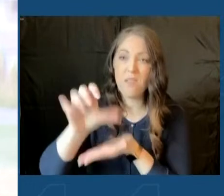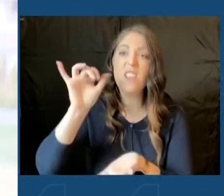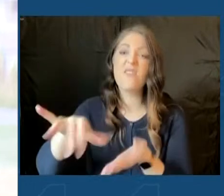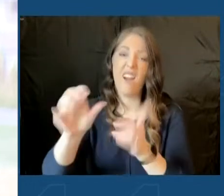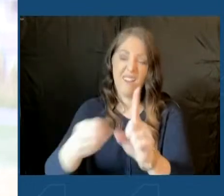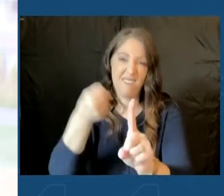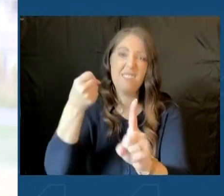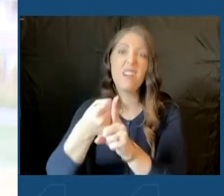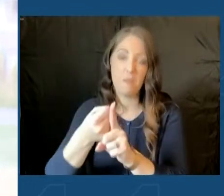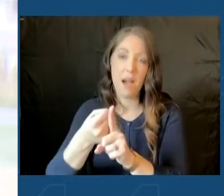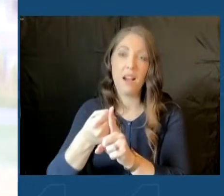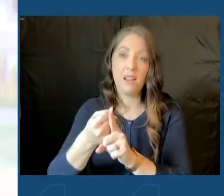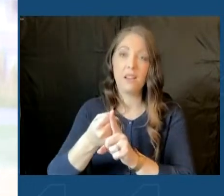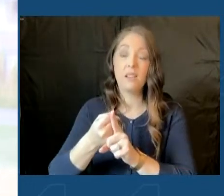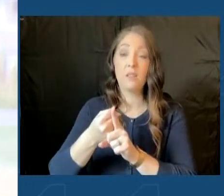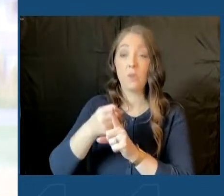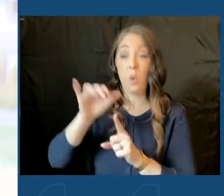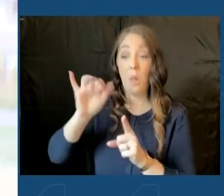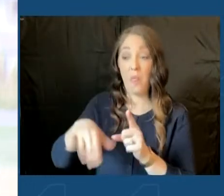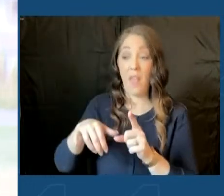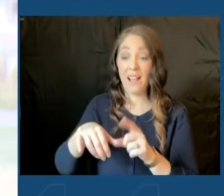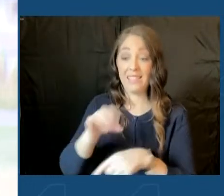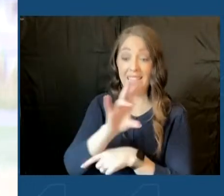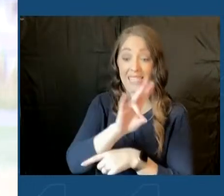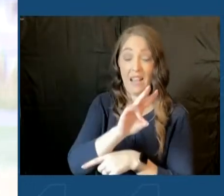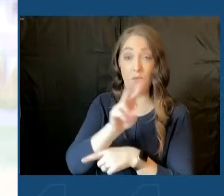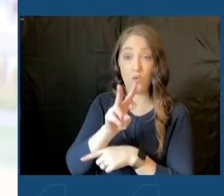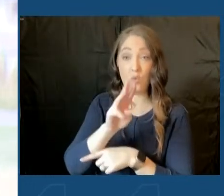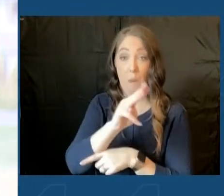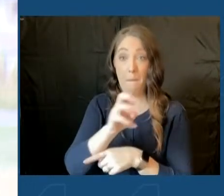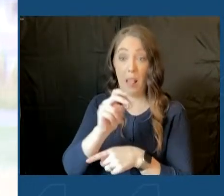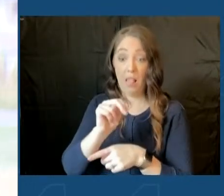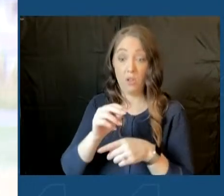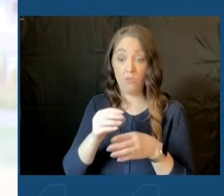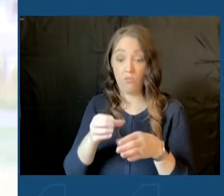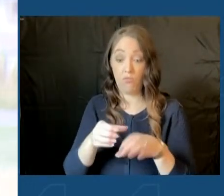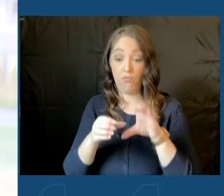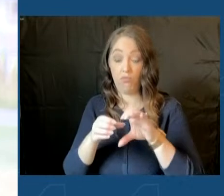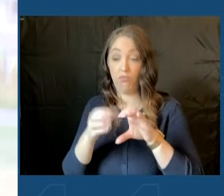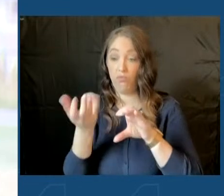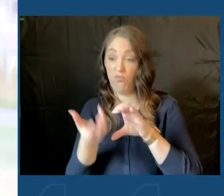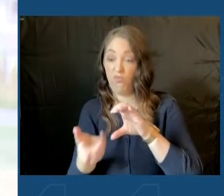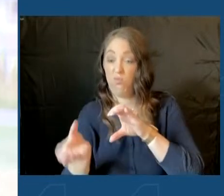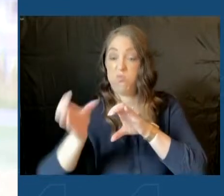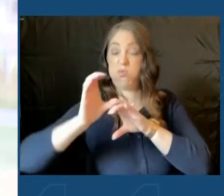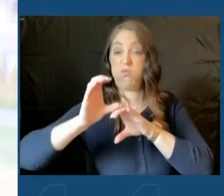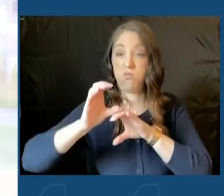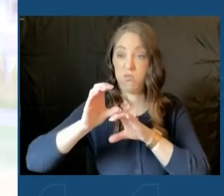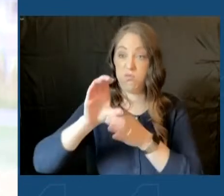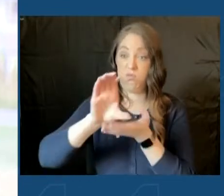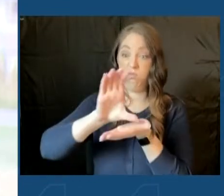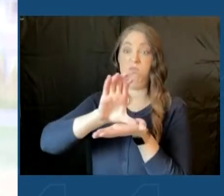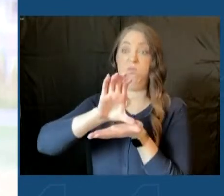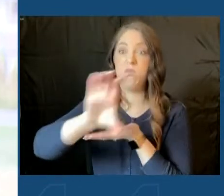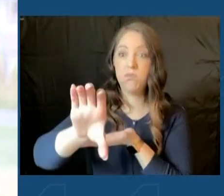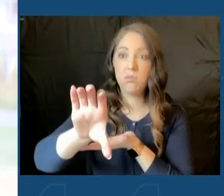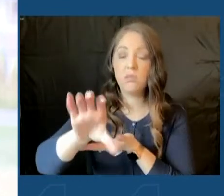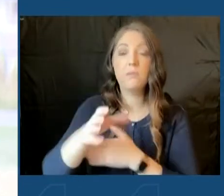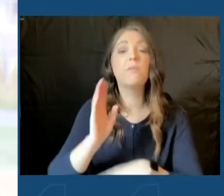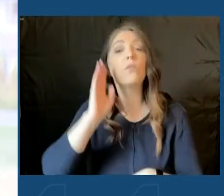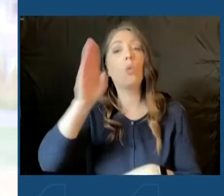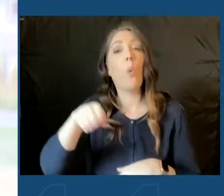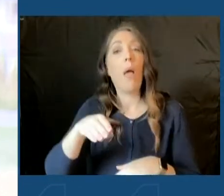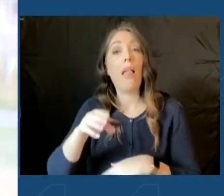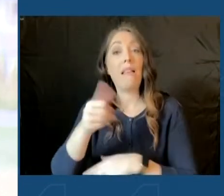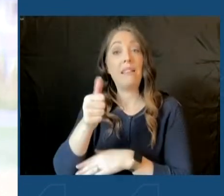builds on the $72 million that has already been distributed. So we'll break that down. We're going to be investing $10 million to rebuild